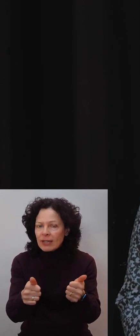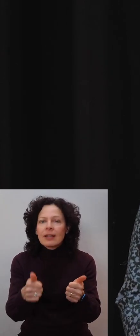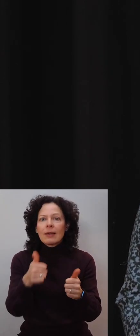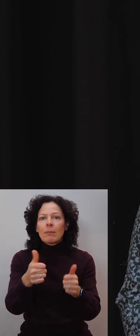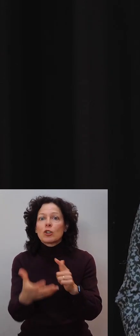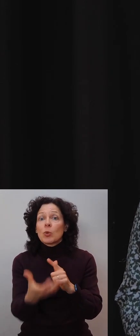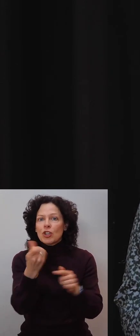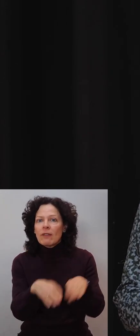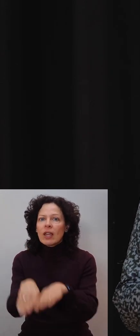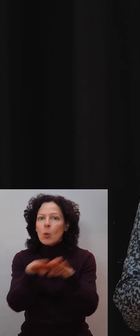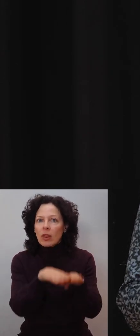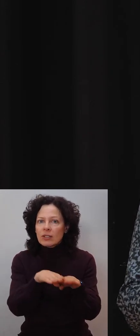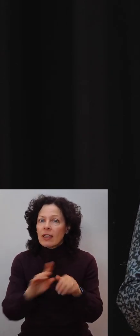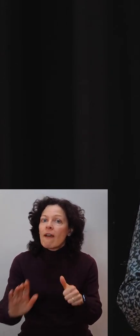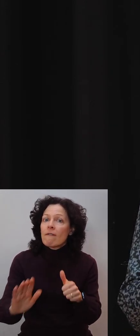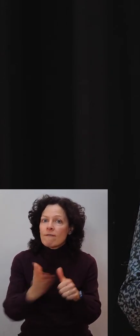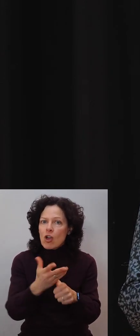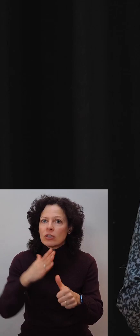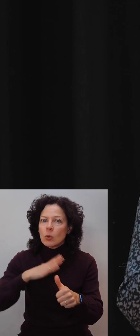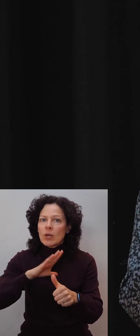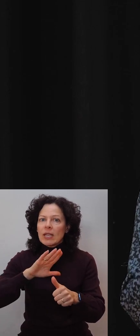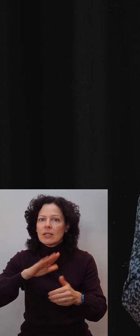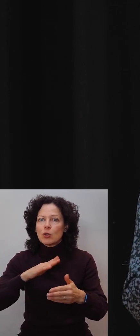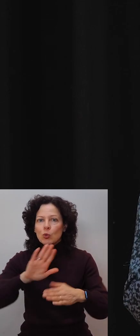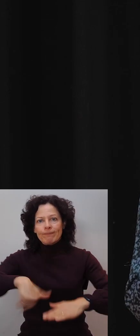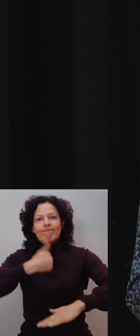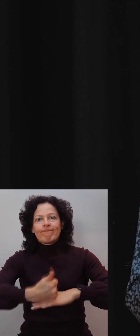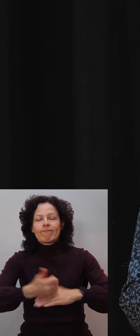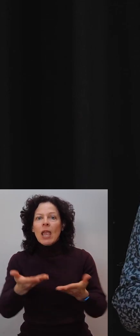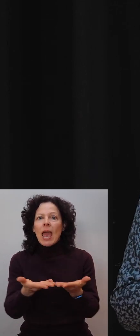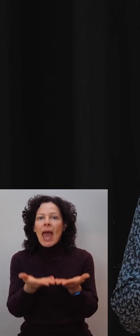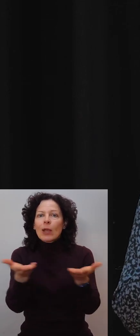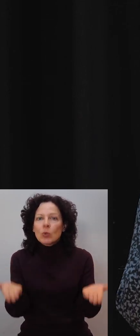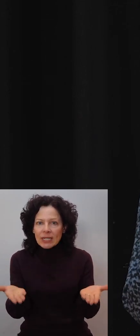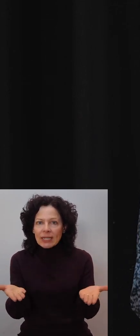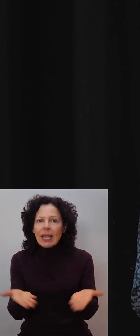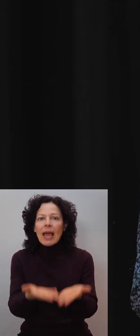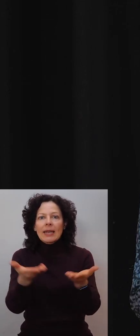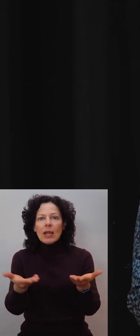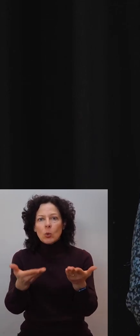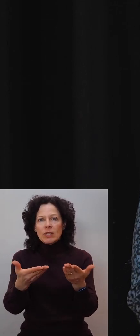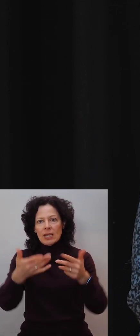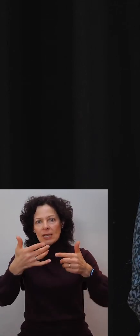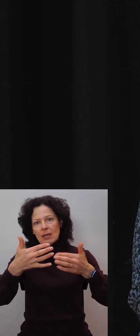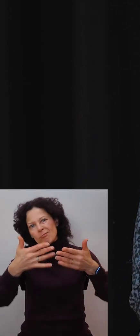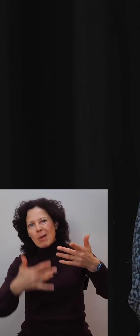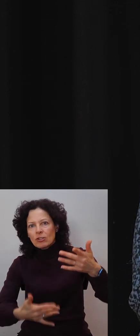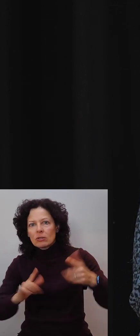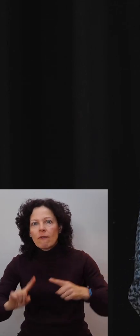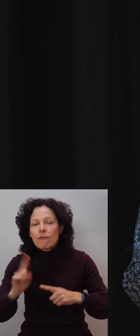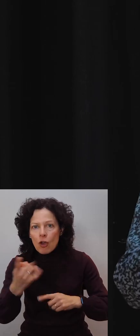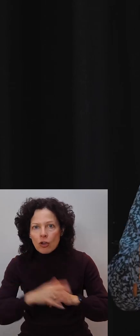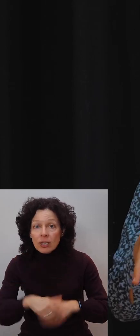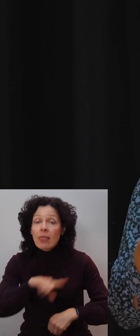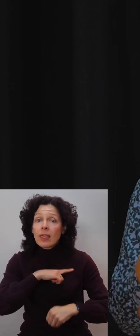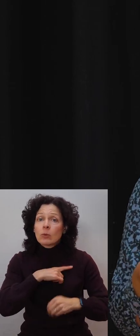achieve equality, you often have to put in place equity. And equity measures first. So that's why we